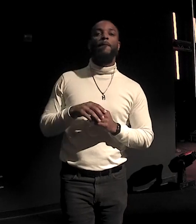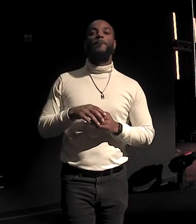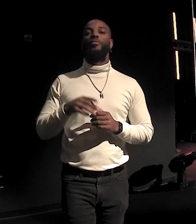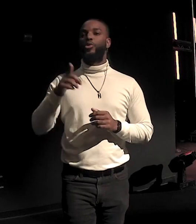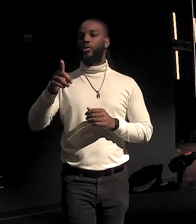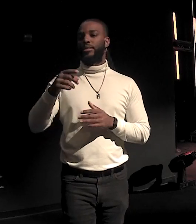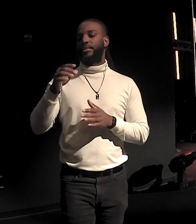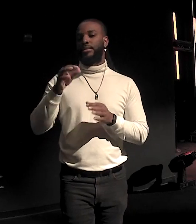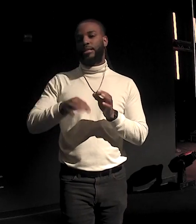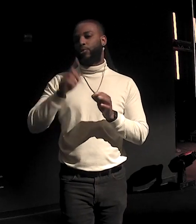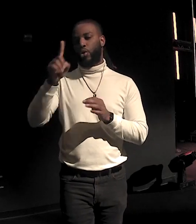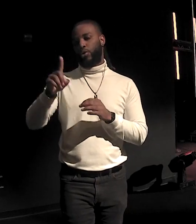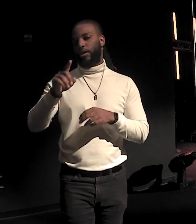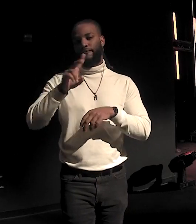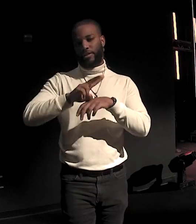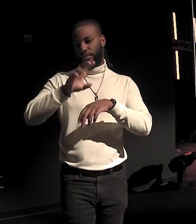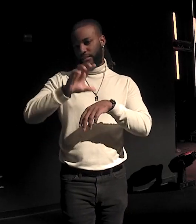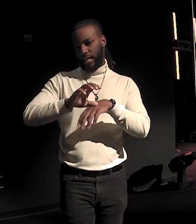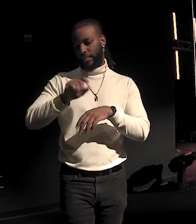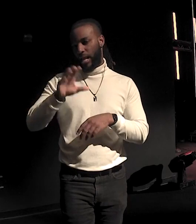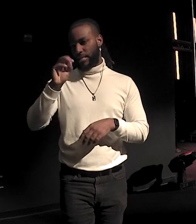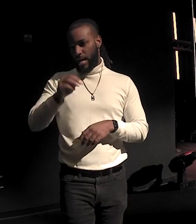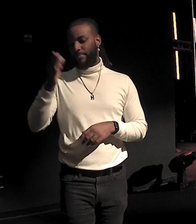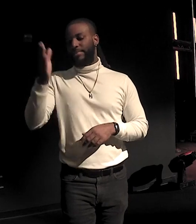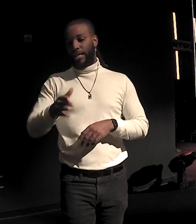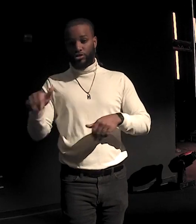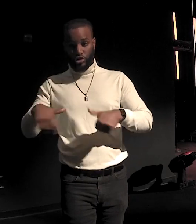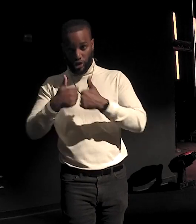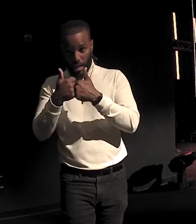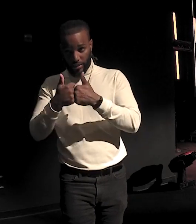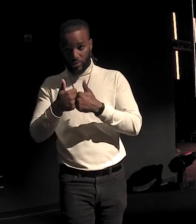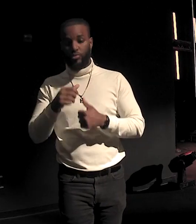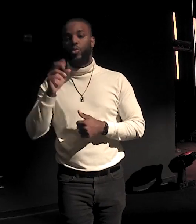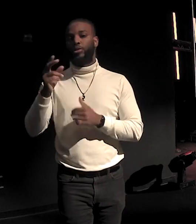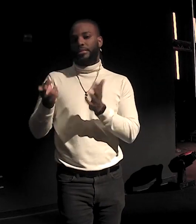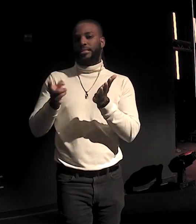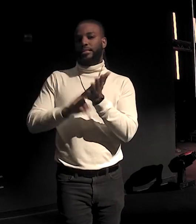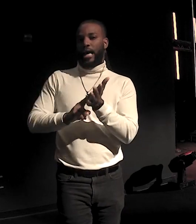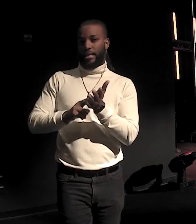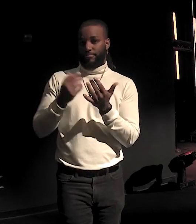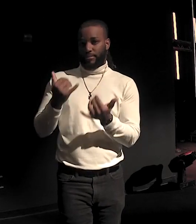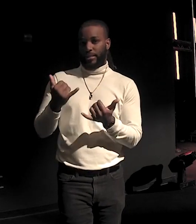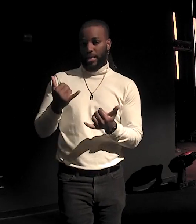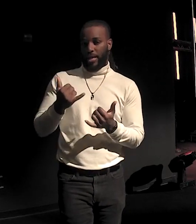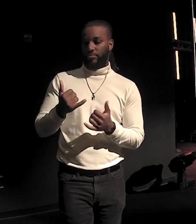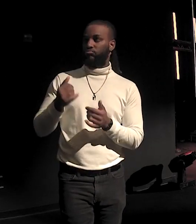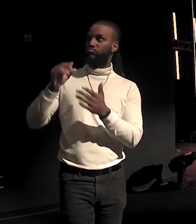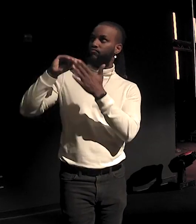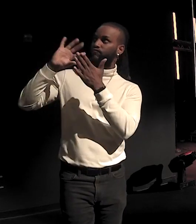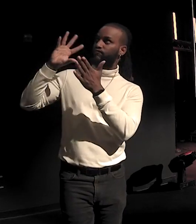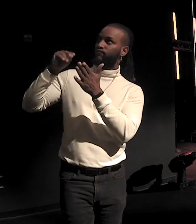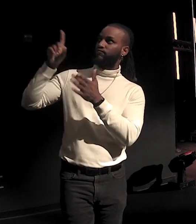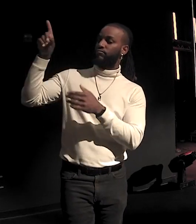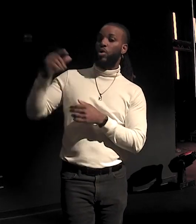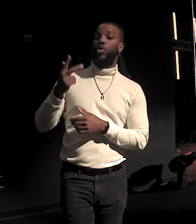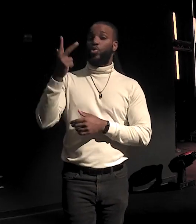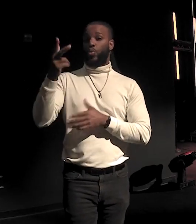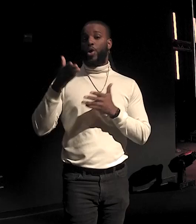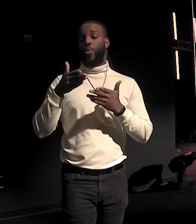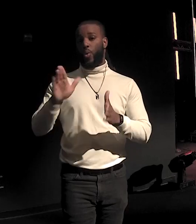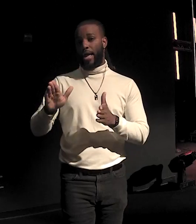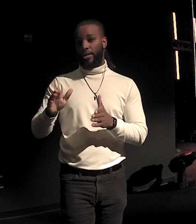could simply go to vineyardcincinnati.com/challenge, where you can sign up for that initiative today. So there are three ways that